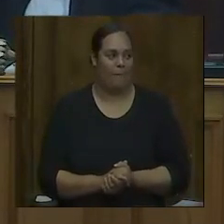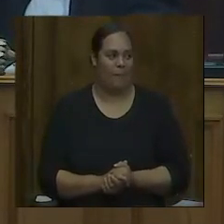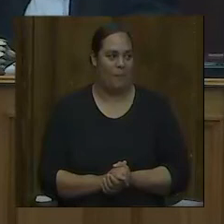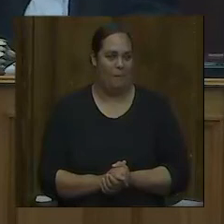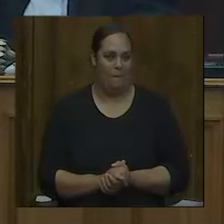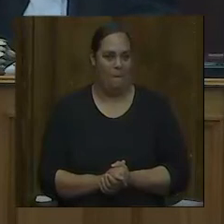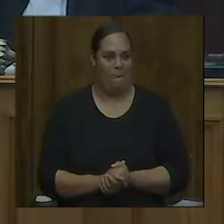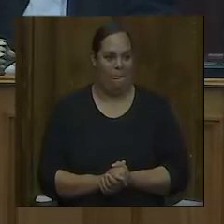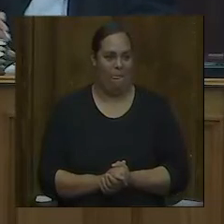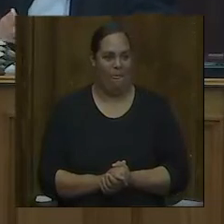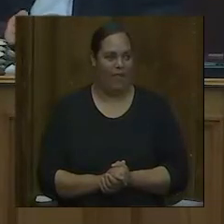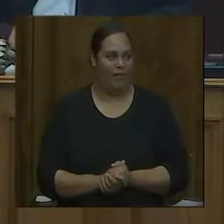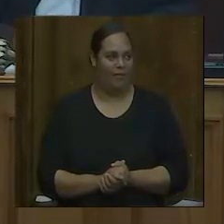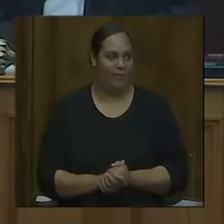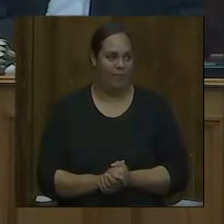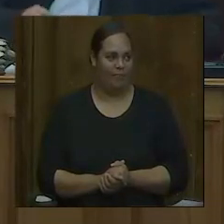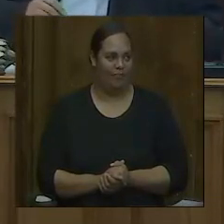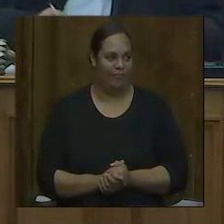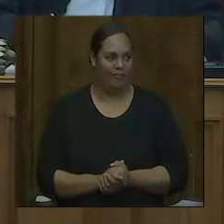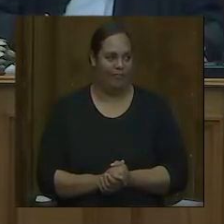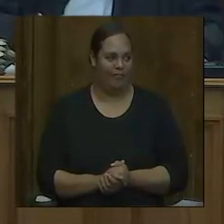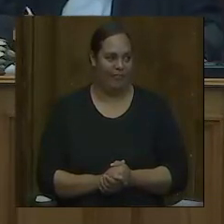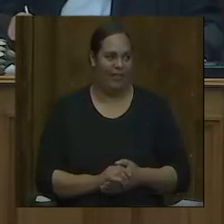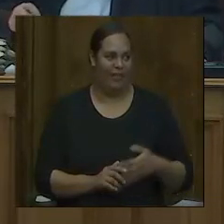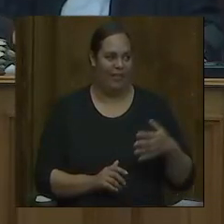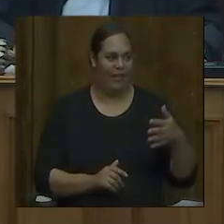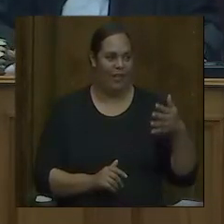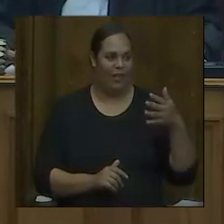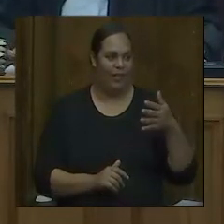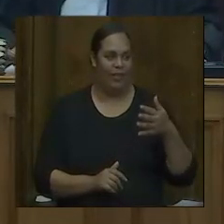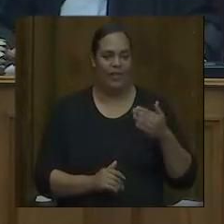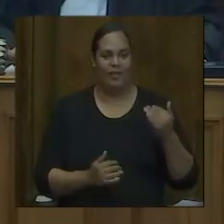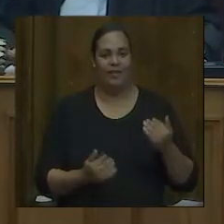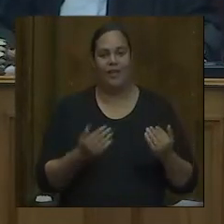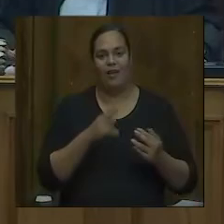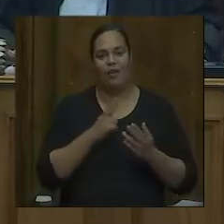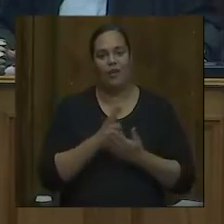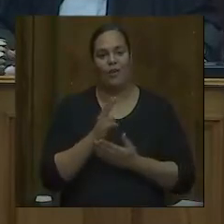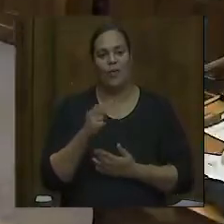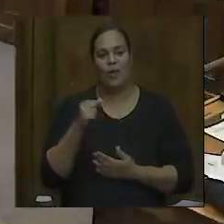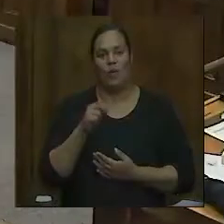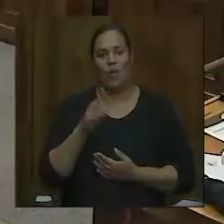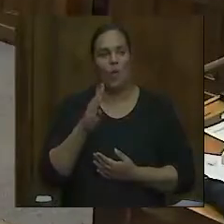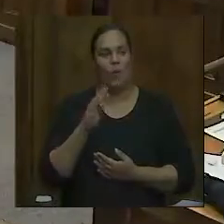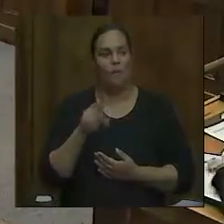Thank you, Honourable Max. I now see the Honourable Gopi. If we can